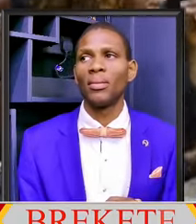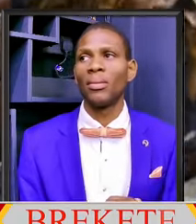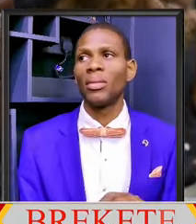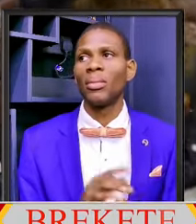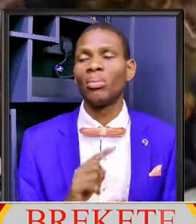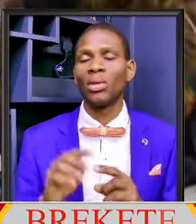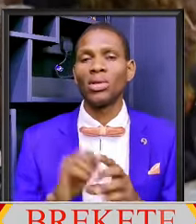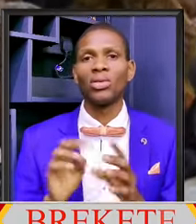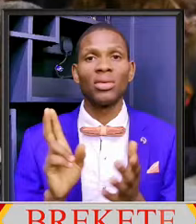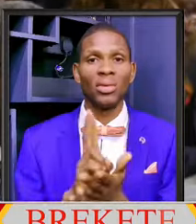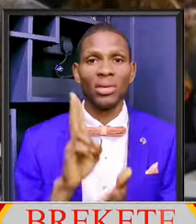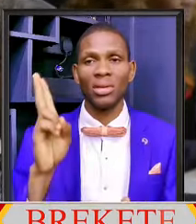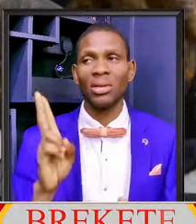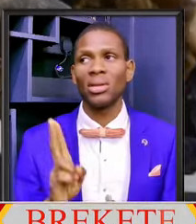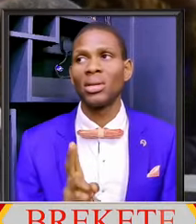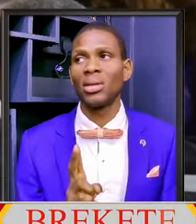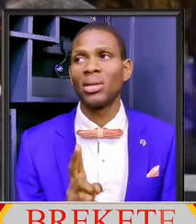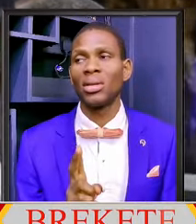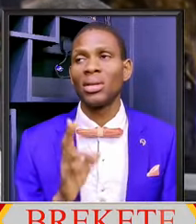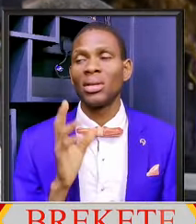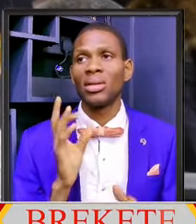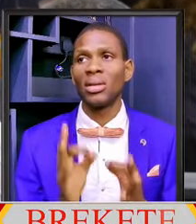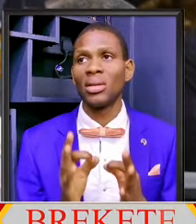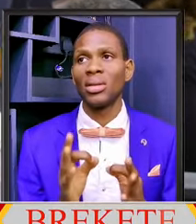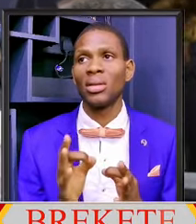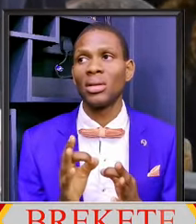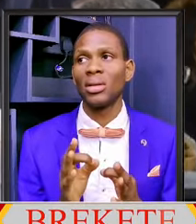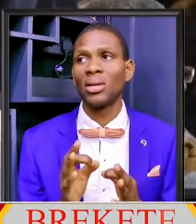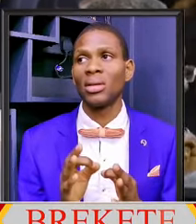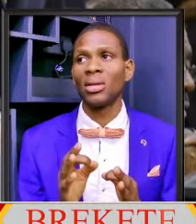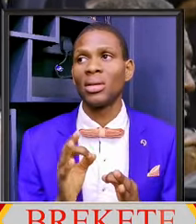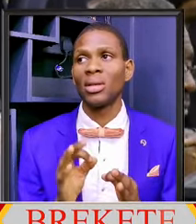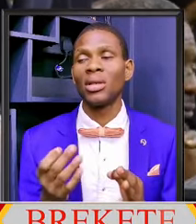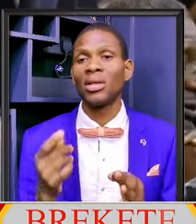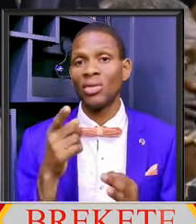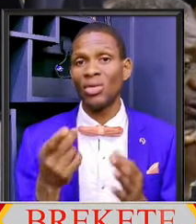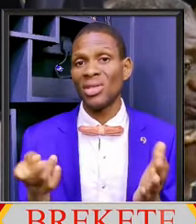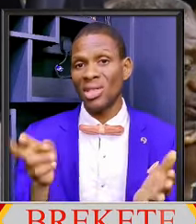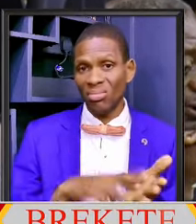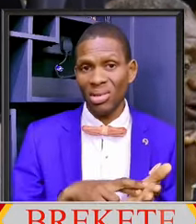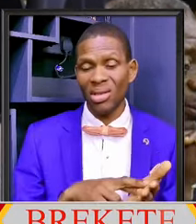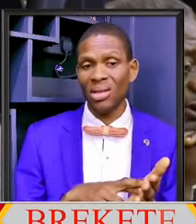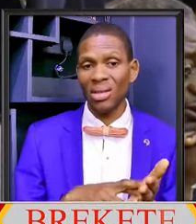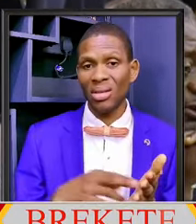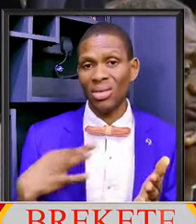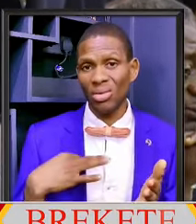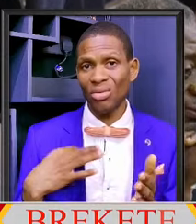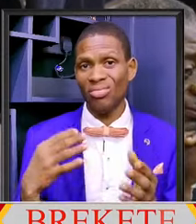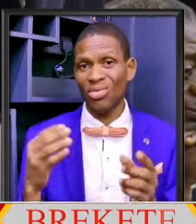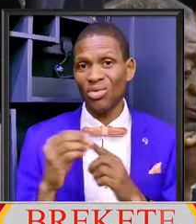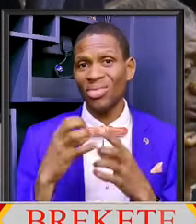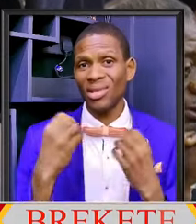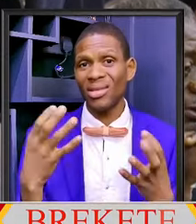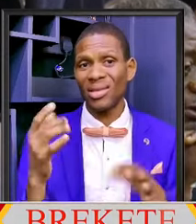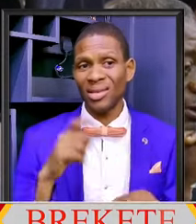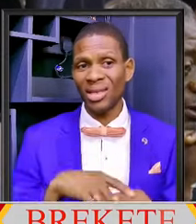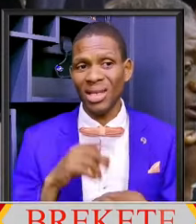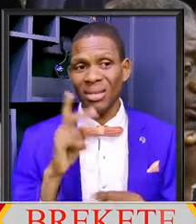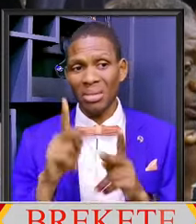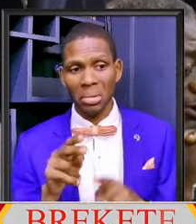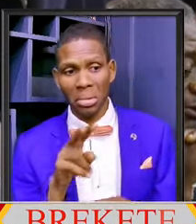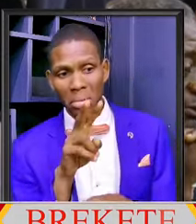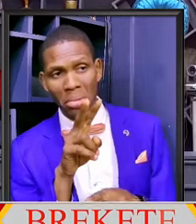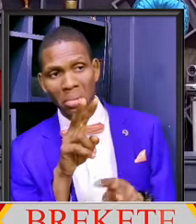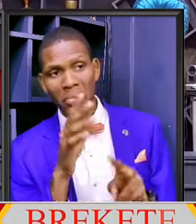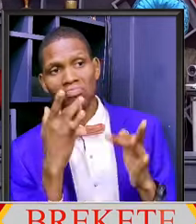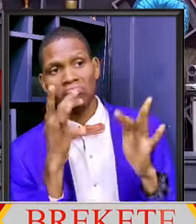But in the university, if you repeat clothes like too many times, they begin to make mockery